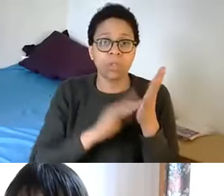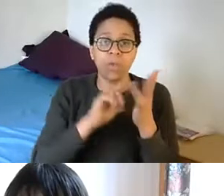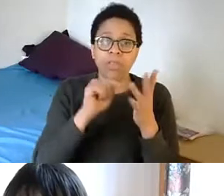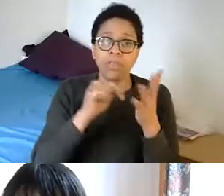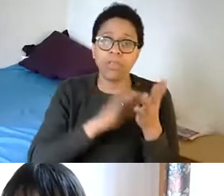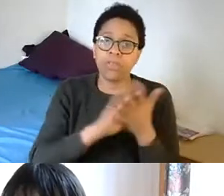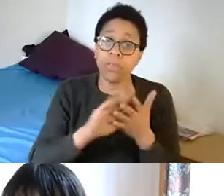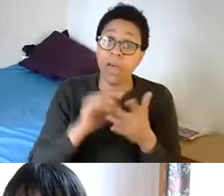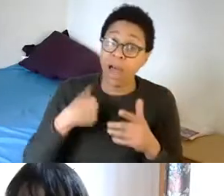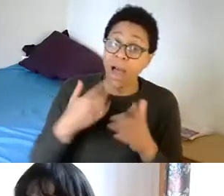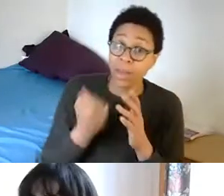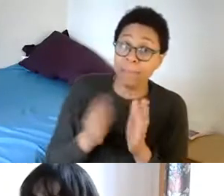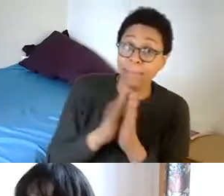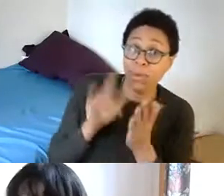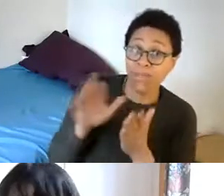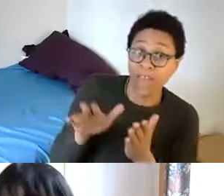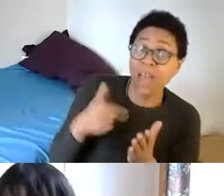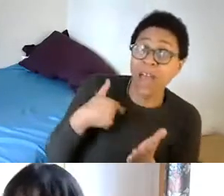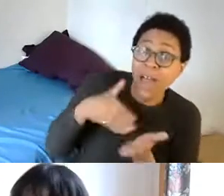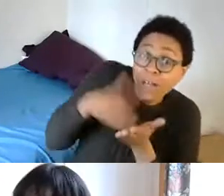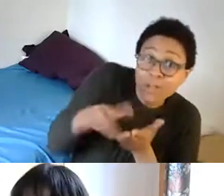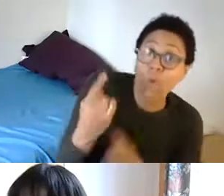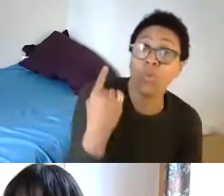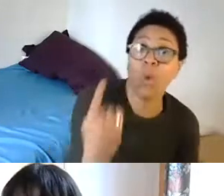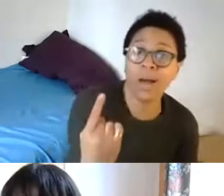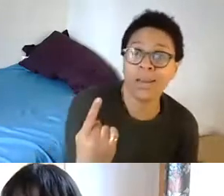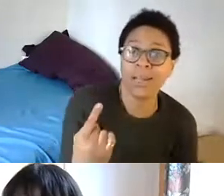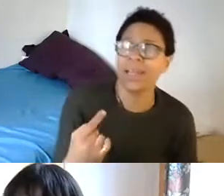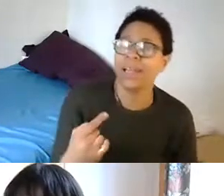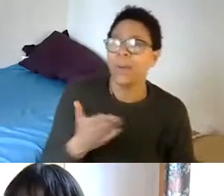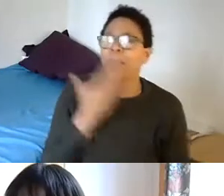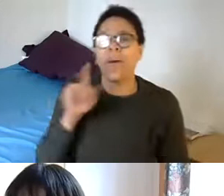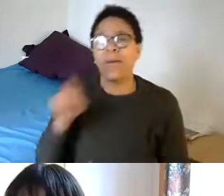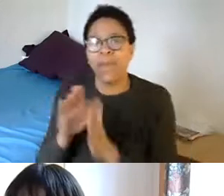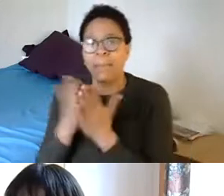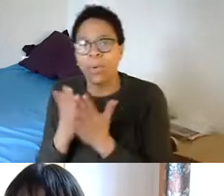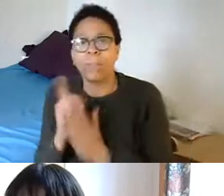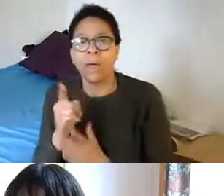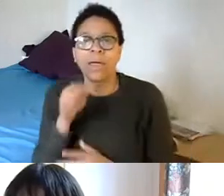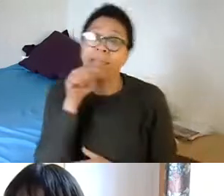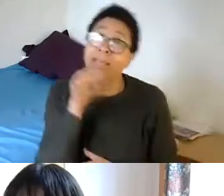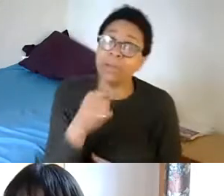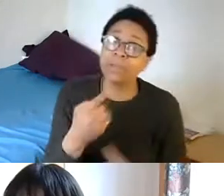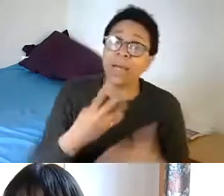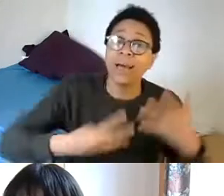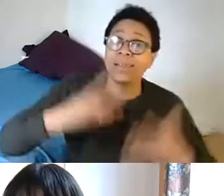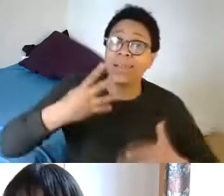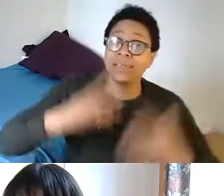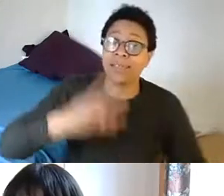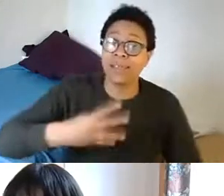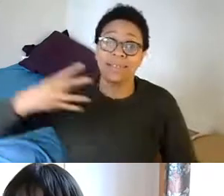one. And I haven't got that book to show you, but just to say that was in 1999, so it was last